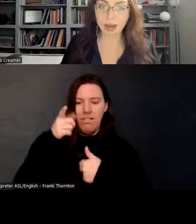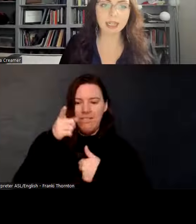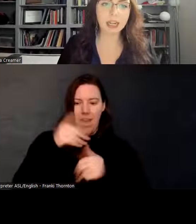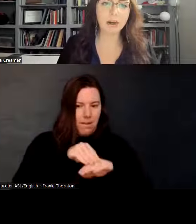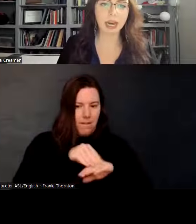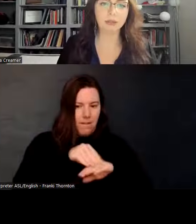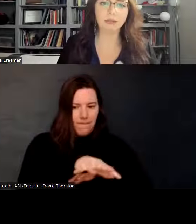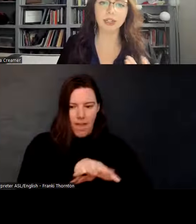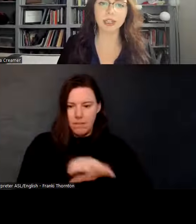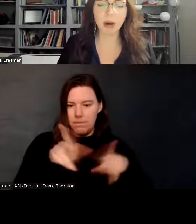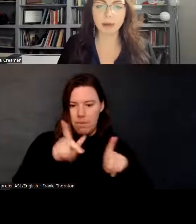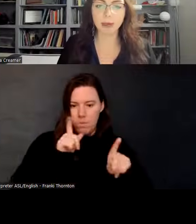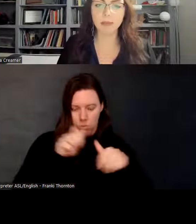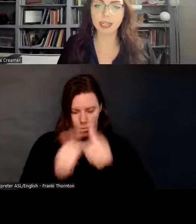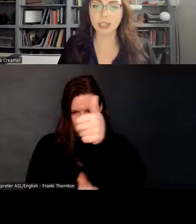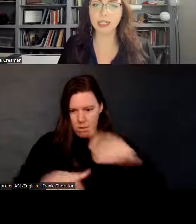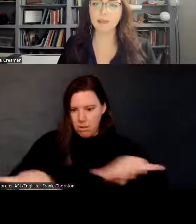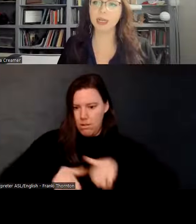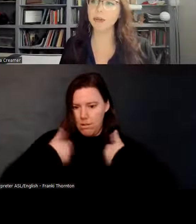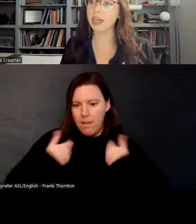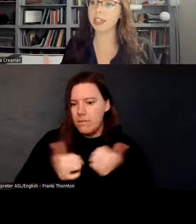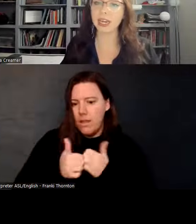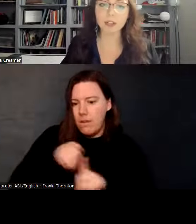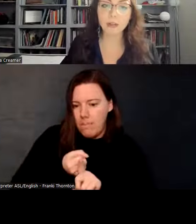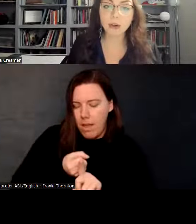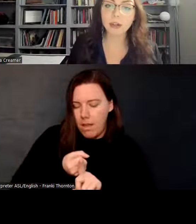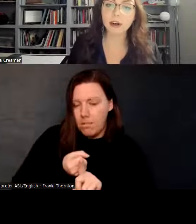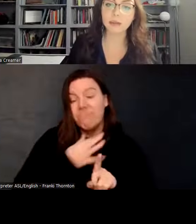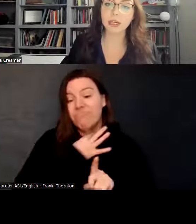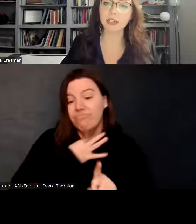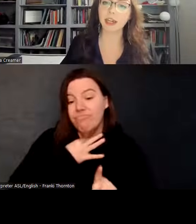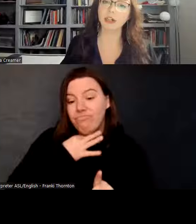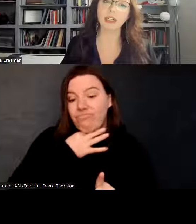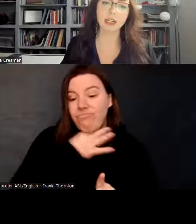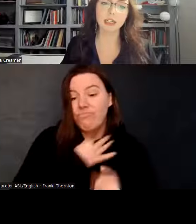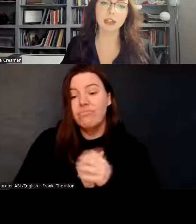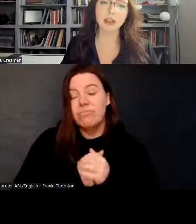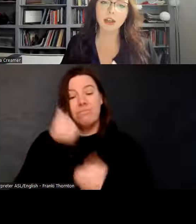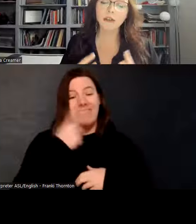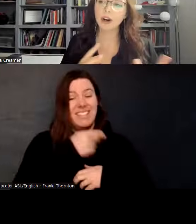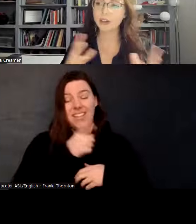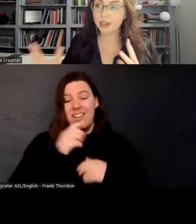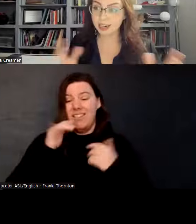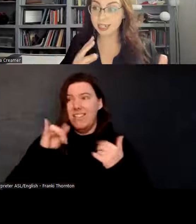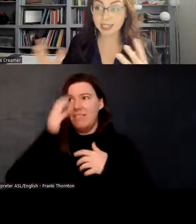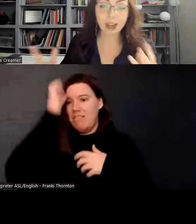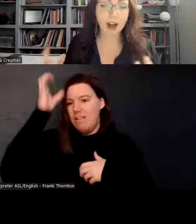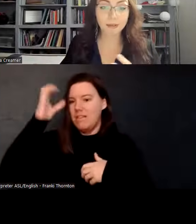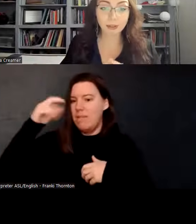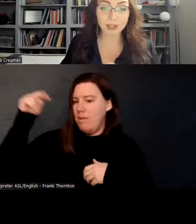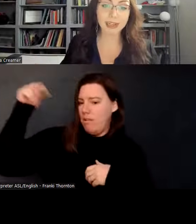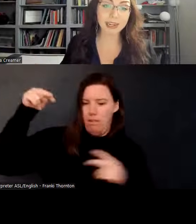many ways. Top-down versus bottom-up tensions have become kind of a sounding board in archaeological studies for understanding